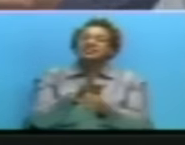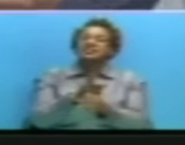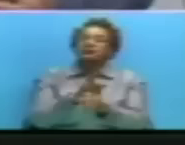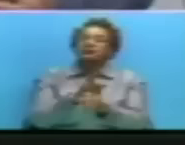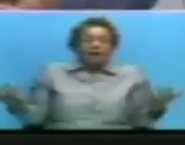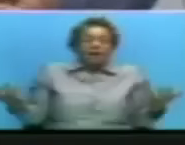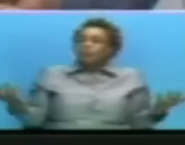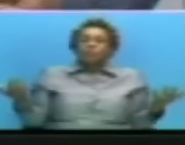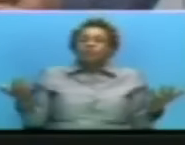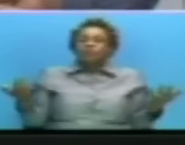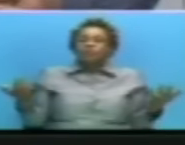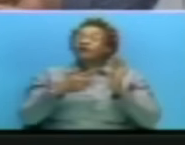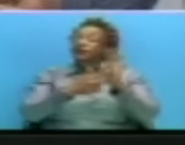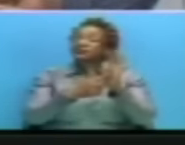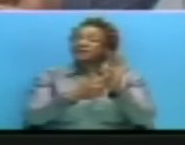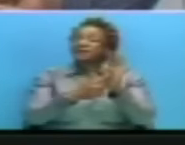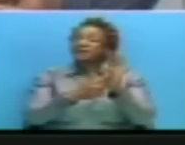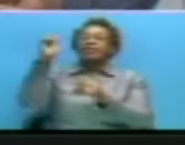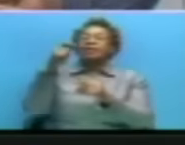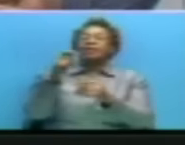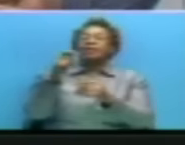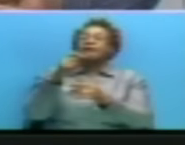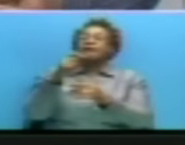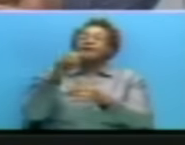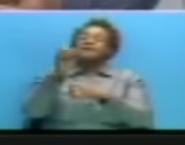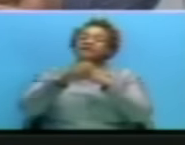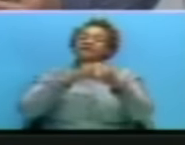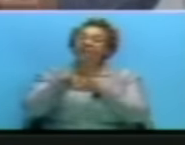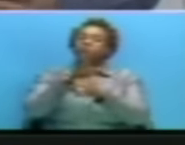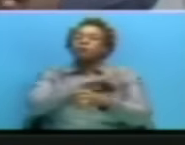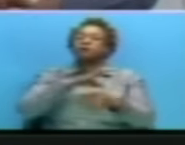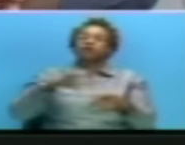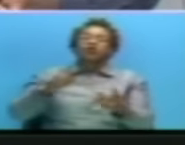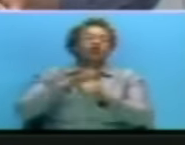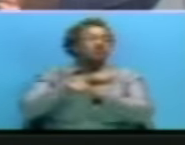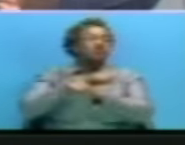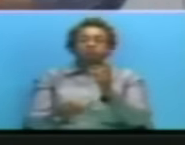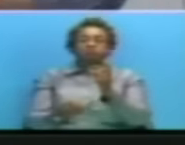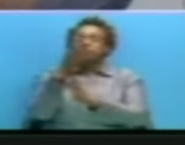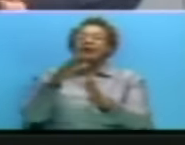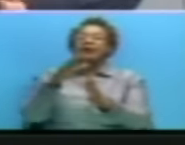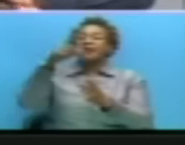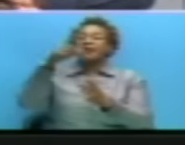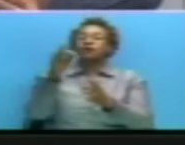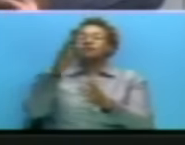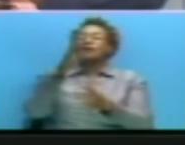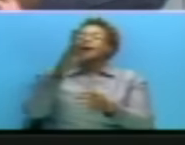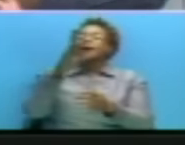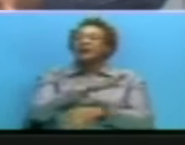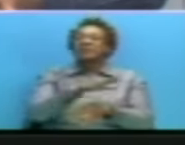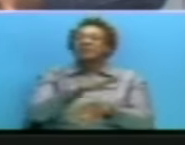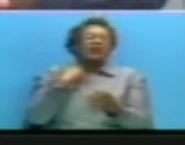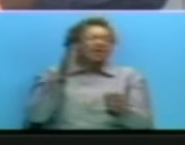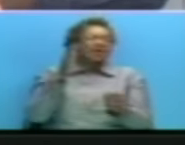How? It can. For instance, Kenya Film Commission is created not by an act of parliament. What I'm trying to say is that there's a lot of unconstitutional things